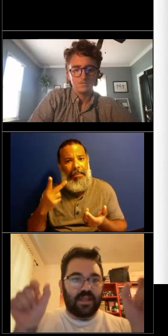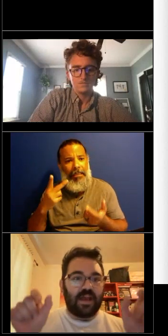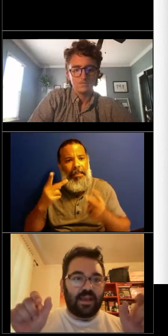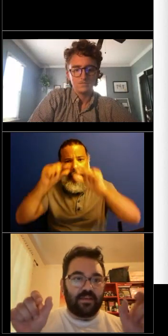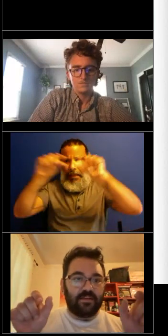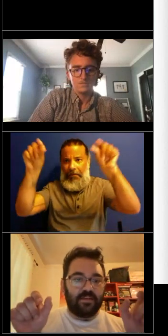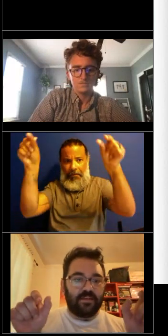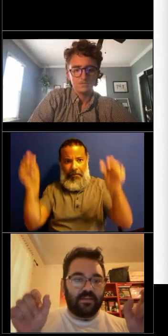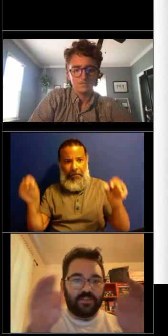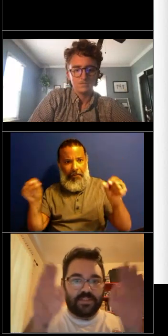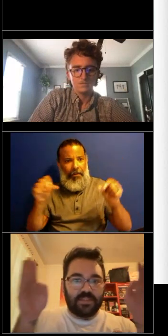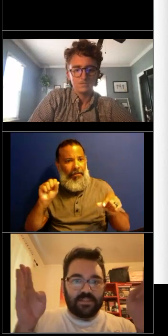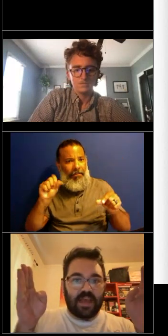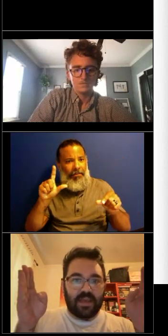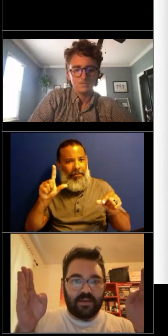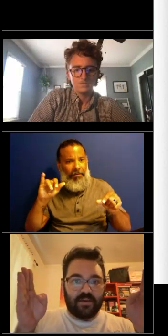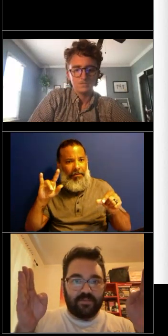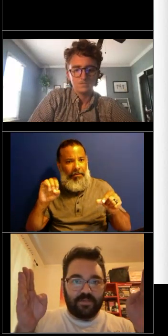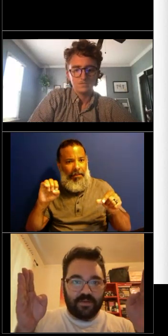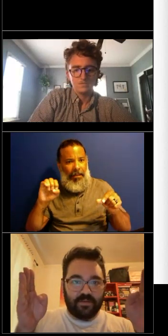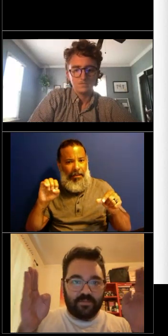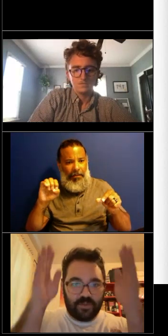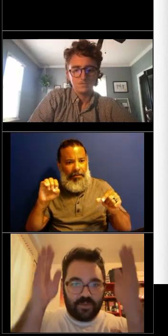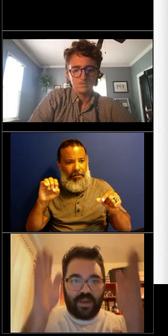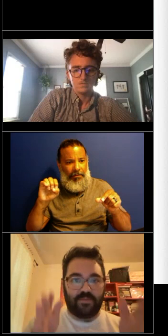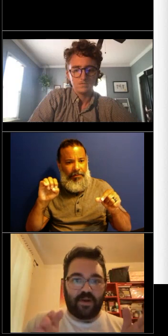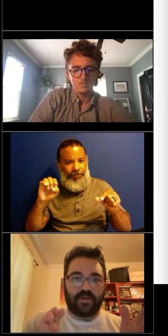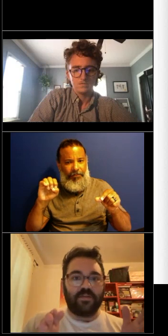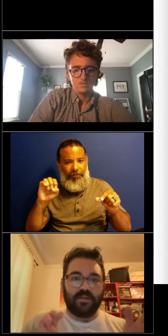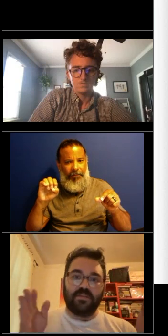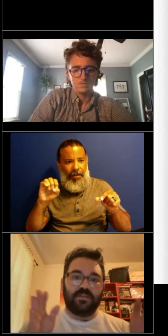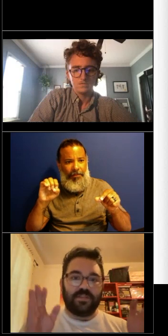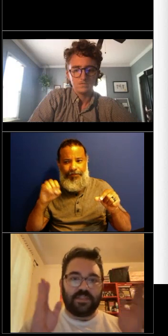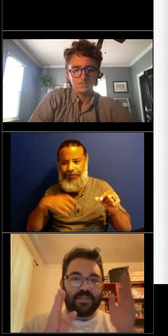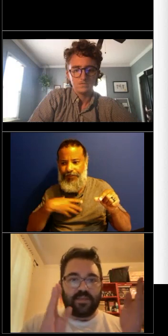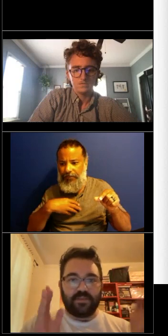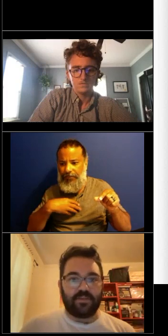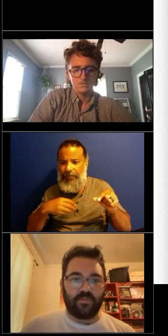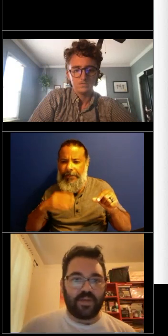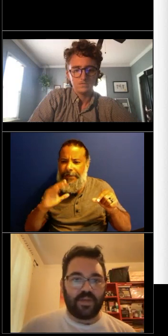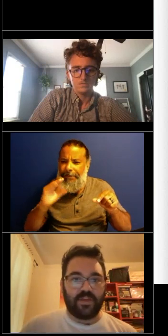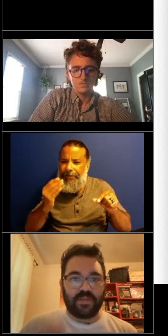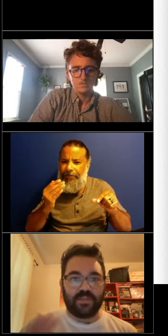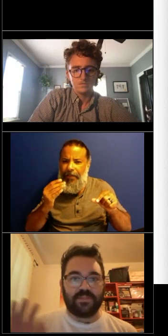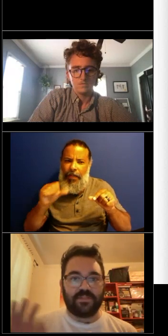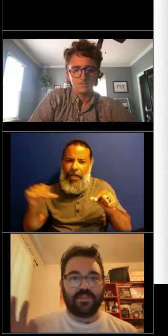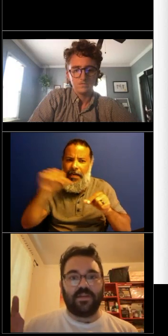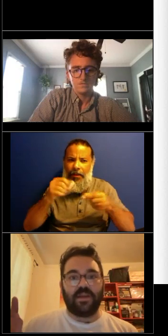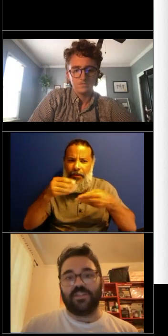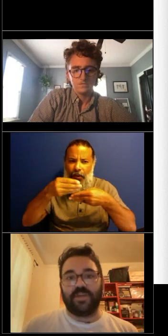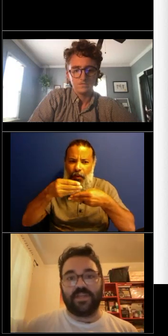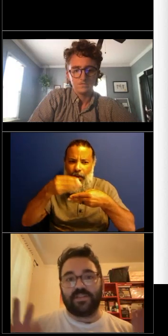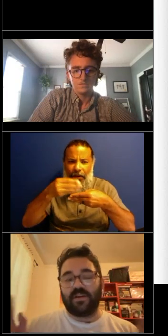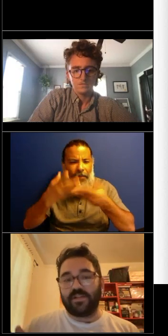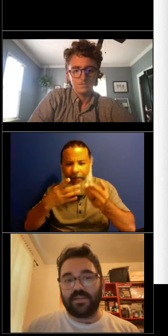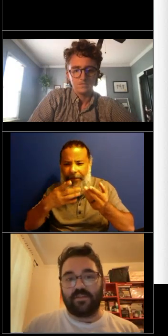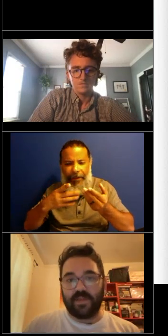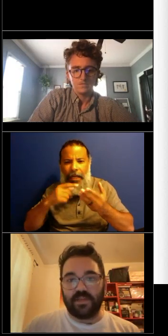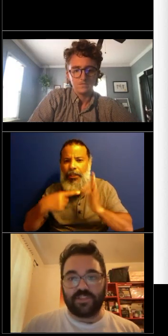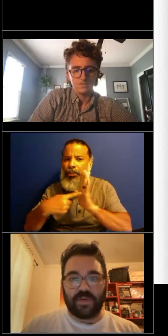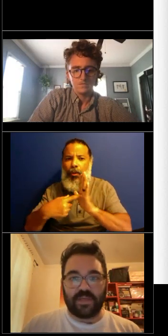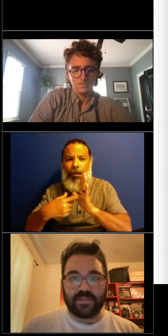the slide just to the side of the white part. So it seems like there's another window that it's not showing us the content